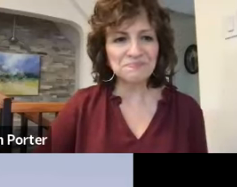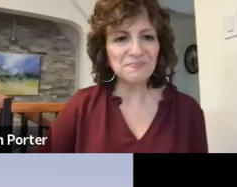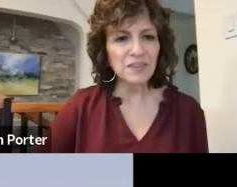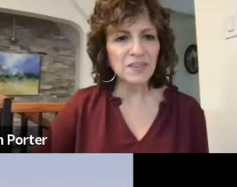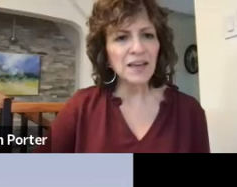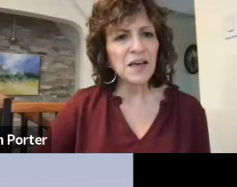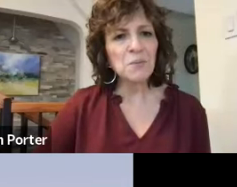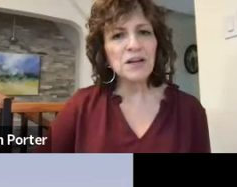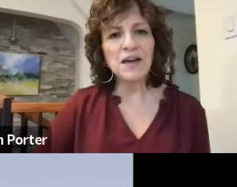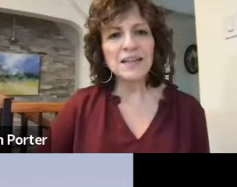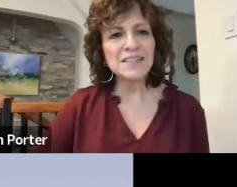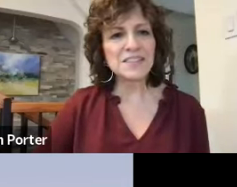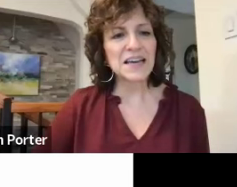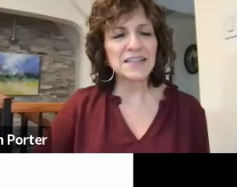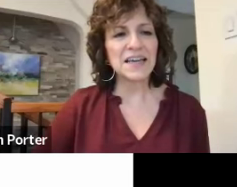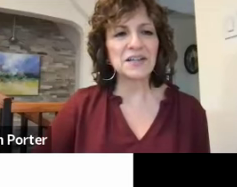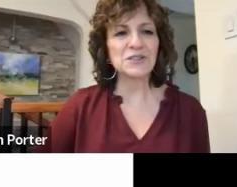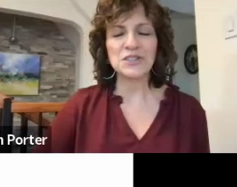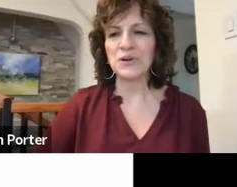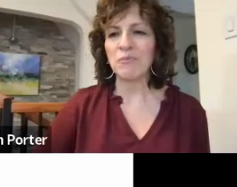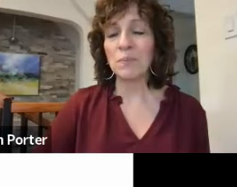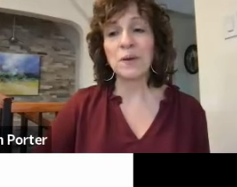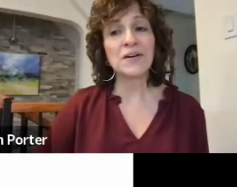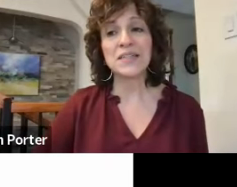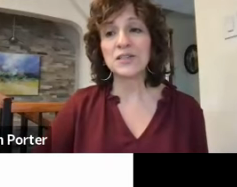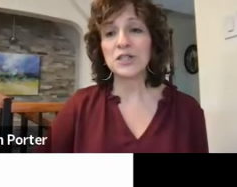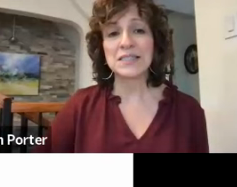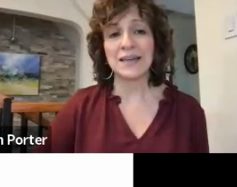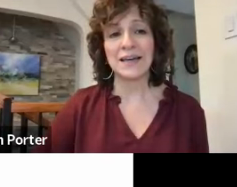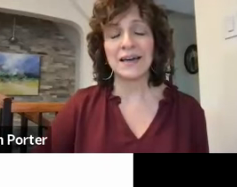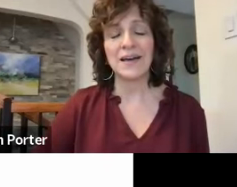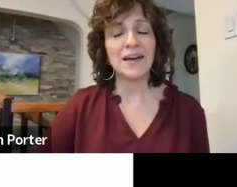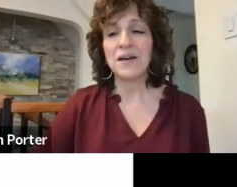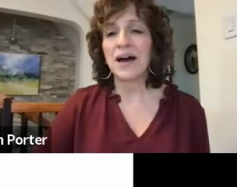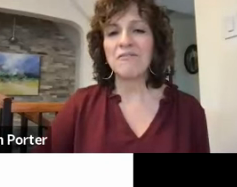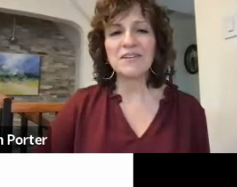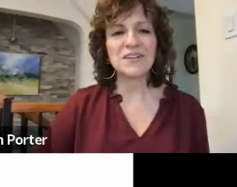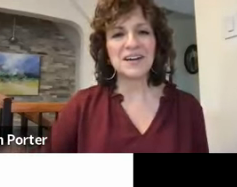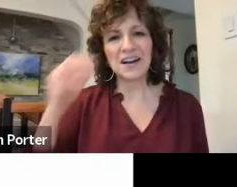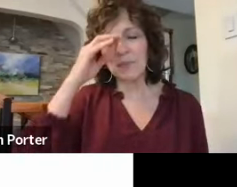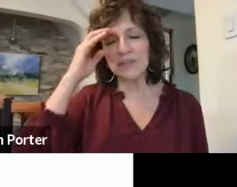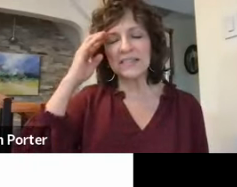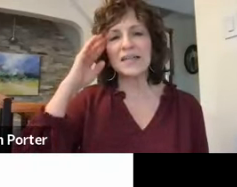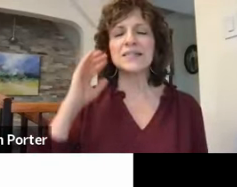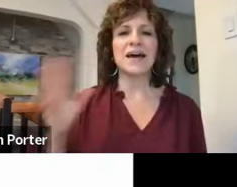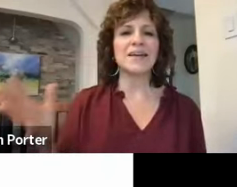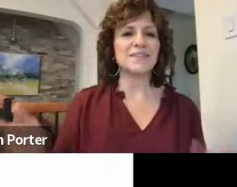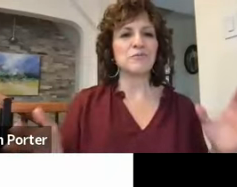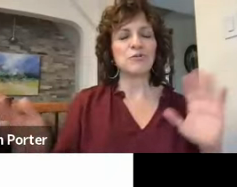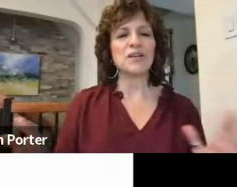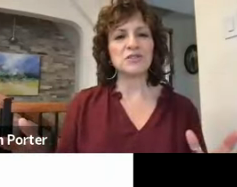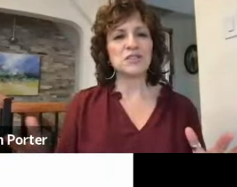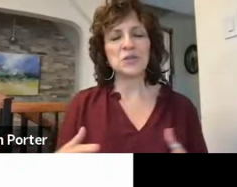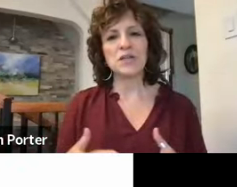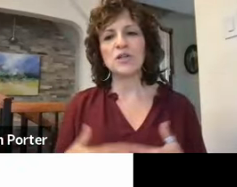right? But I thought, let's just kind of take a look too at what parenting looks like. I found a couple of studies that